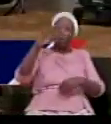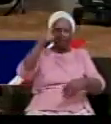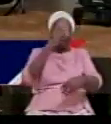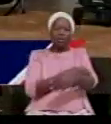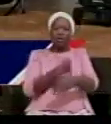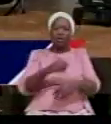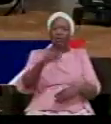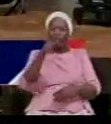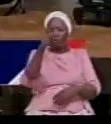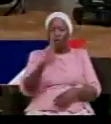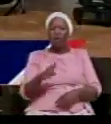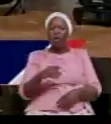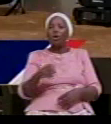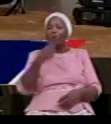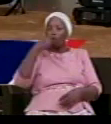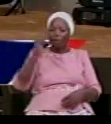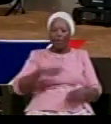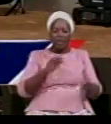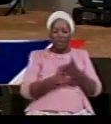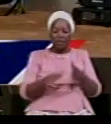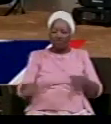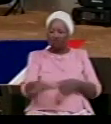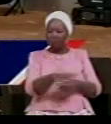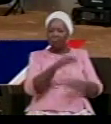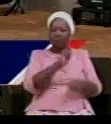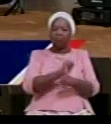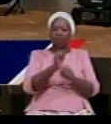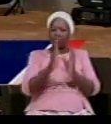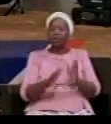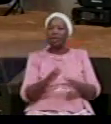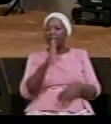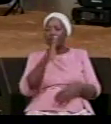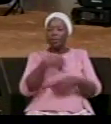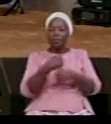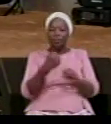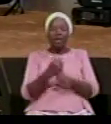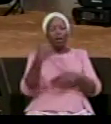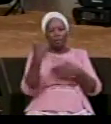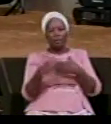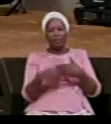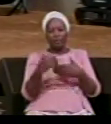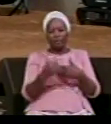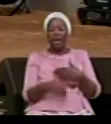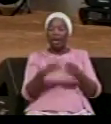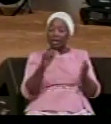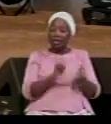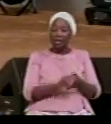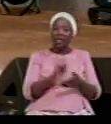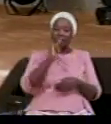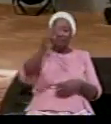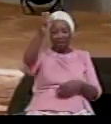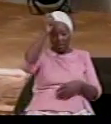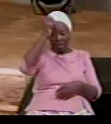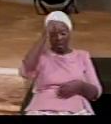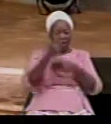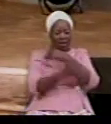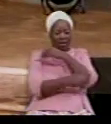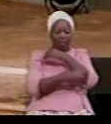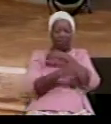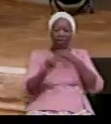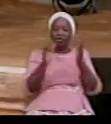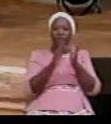command that these stones be made bread. that Satan tempting